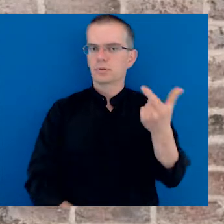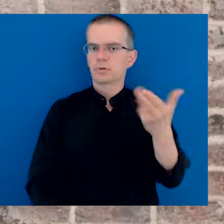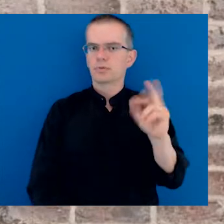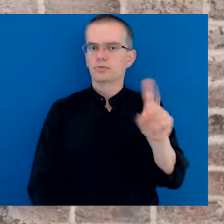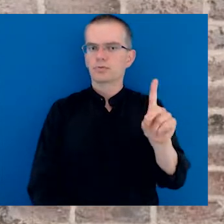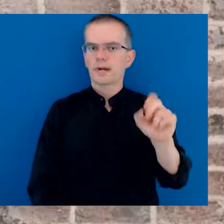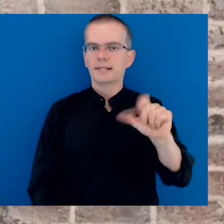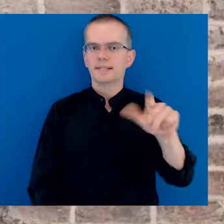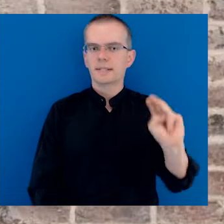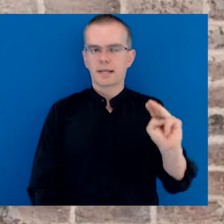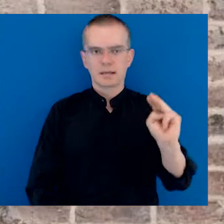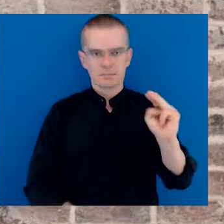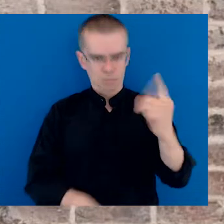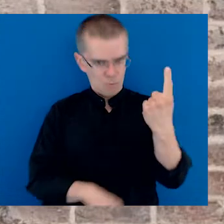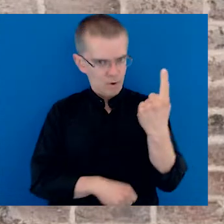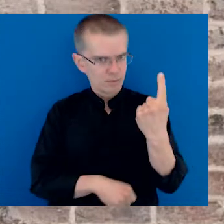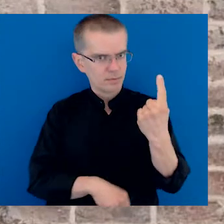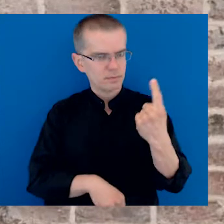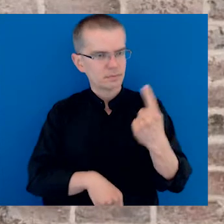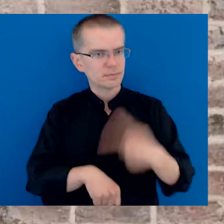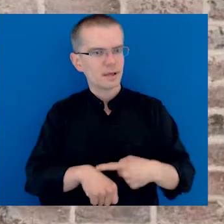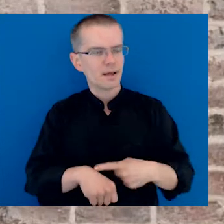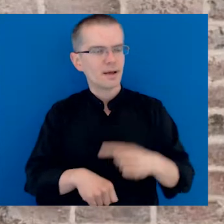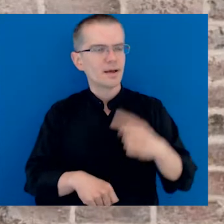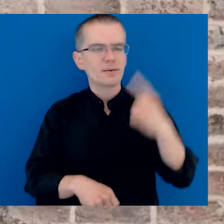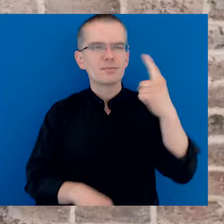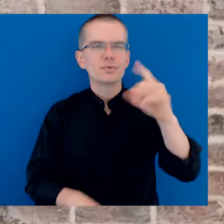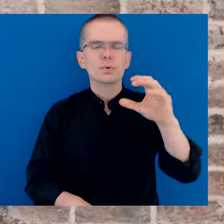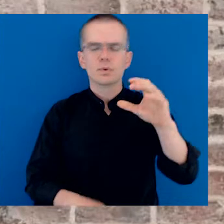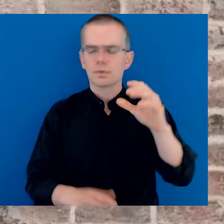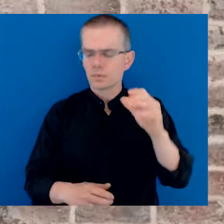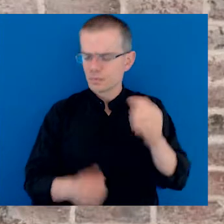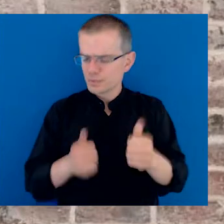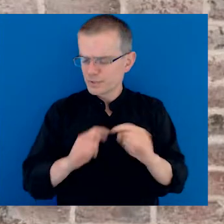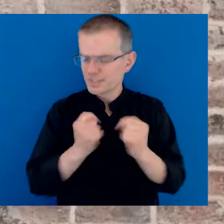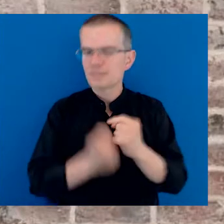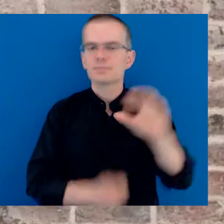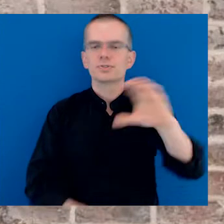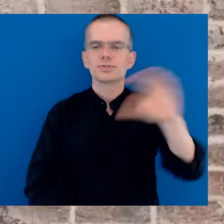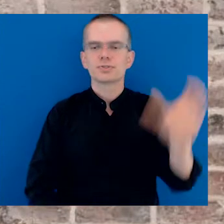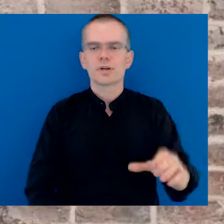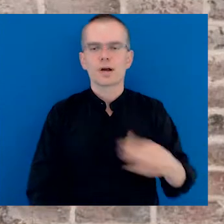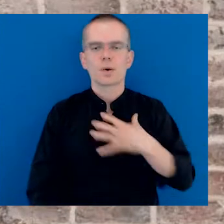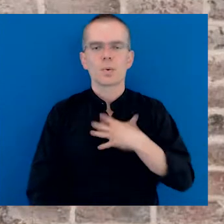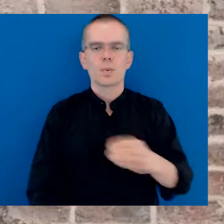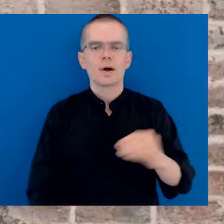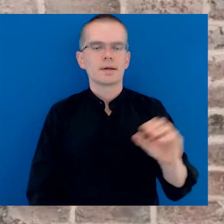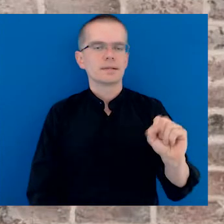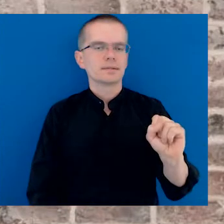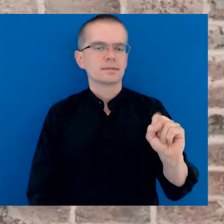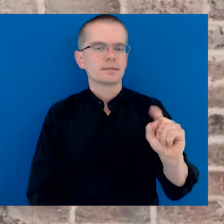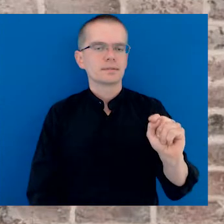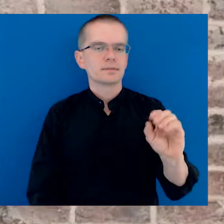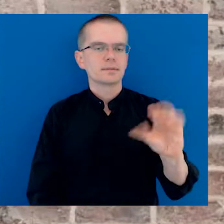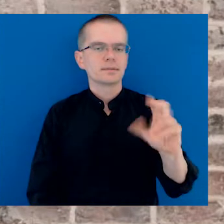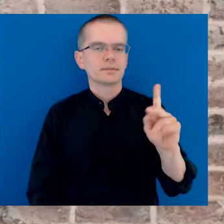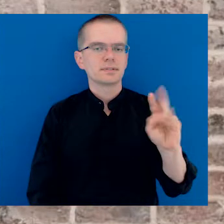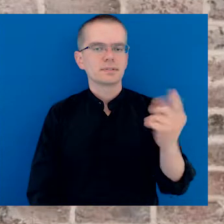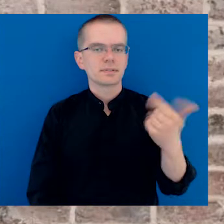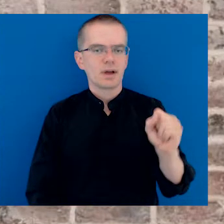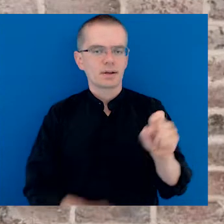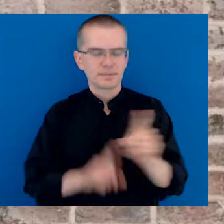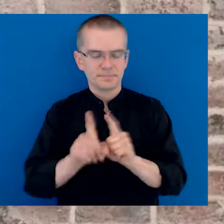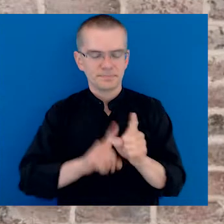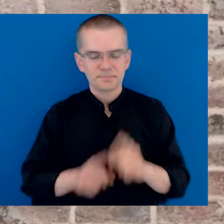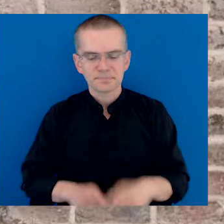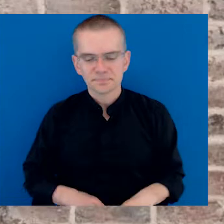in for the Chicago White Stockings, as they were called. They were actually the pennant winner in the very first year of the